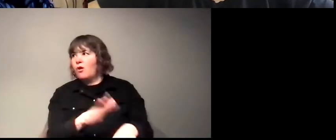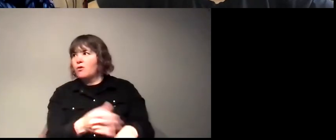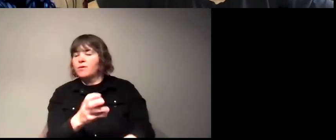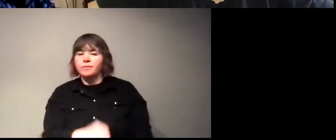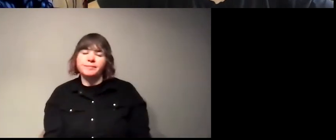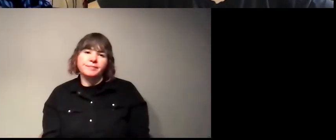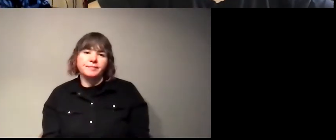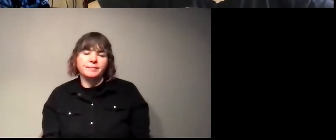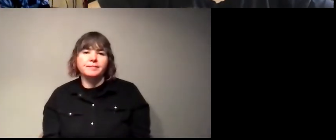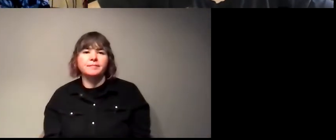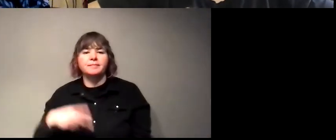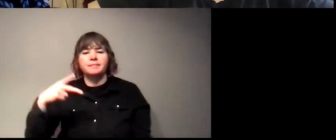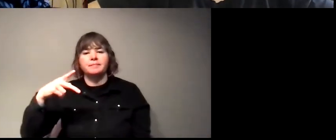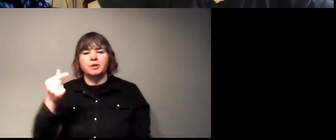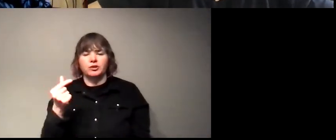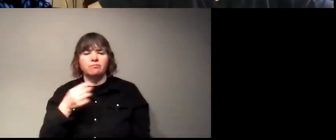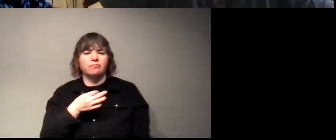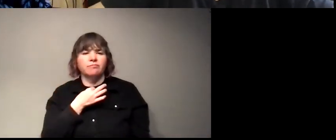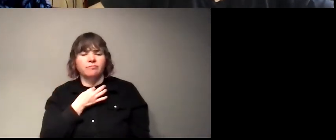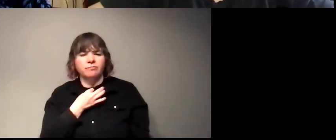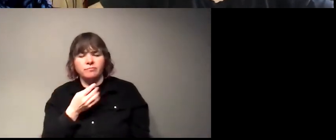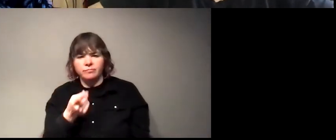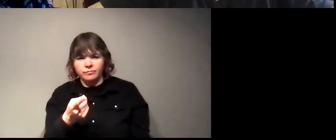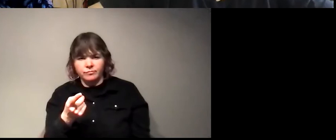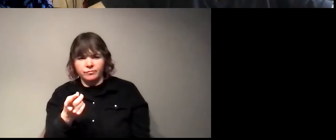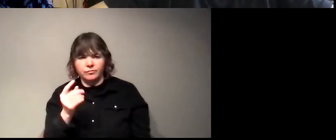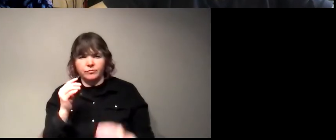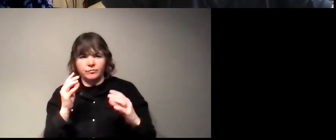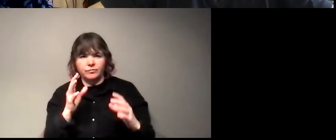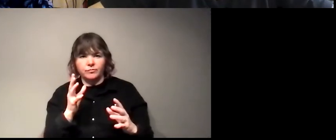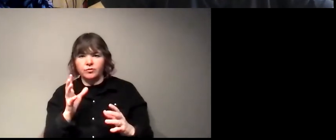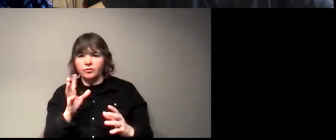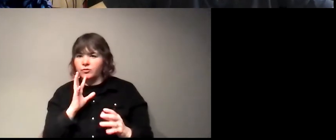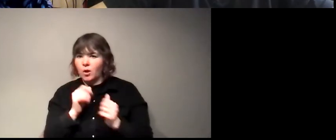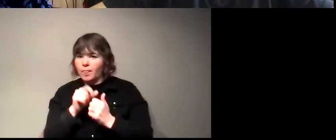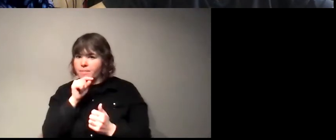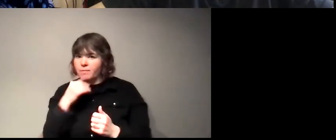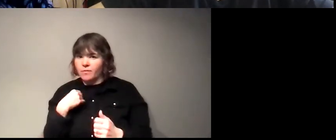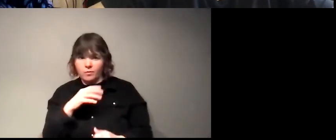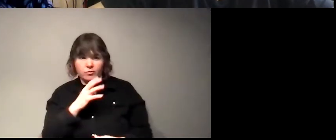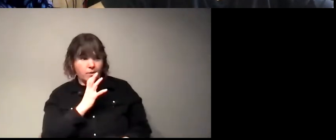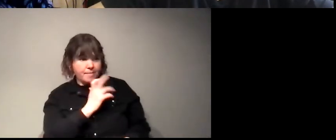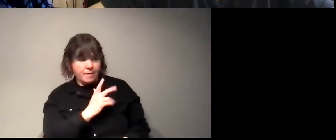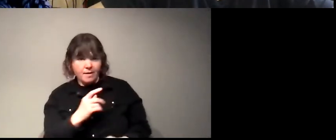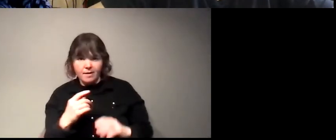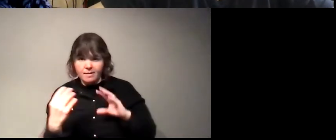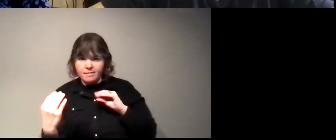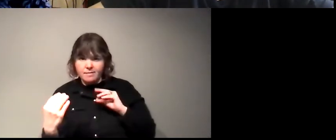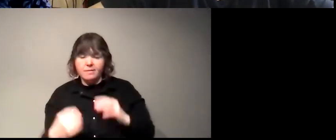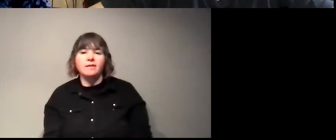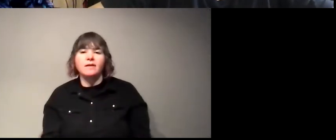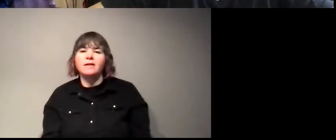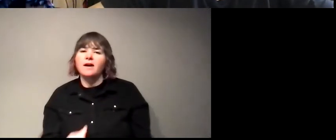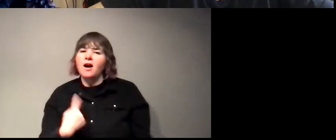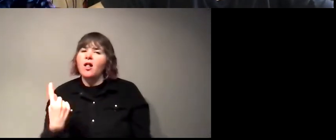Yeah. PG wants to know, have you ever talked to a bird, and does the bird talk to you? Oh, first of all, I